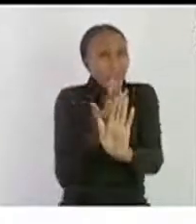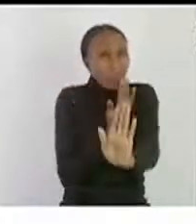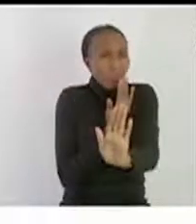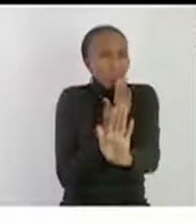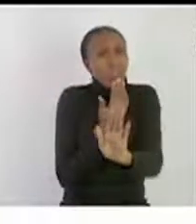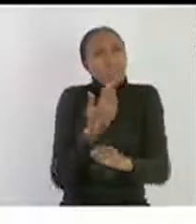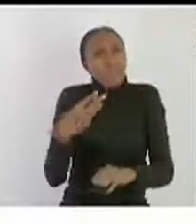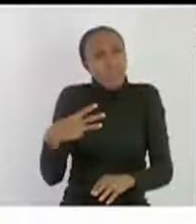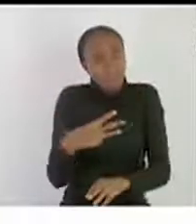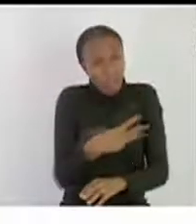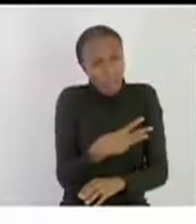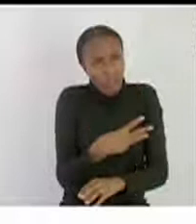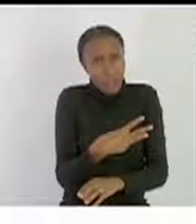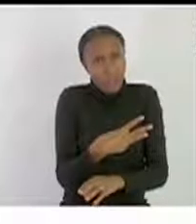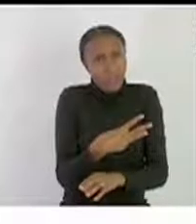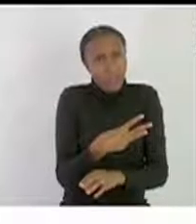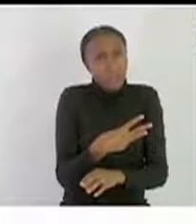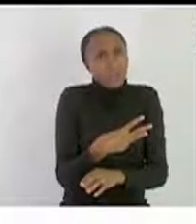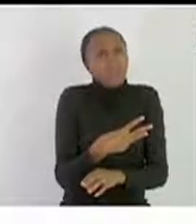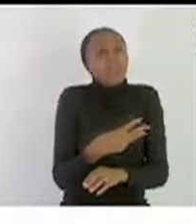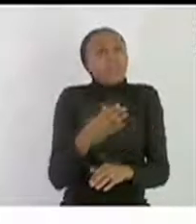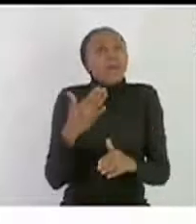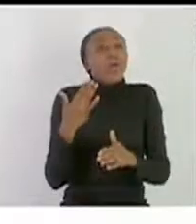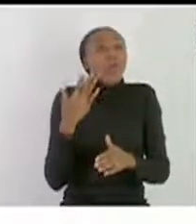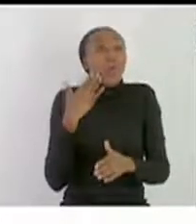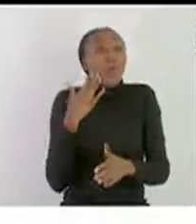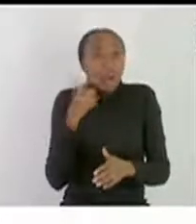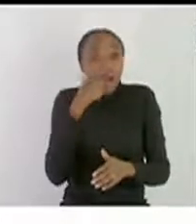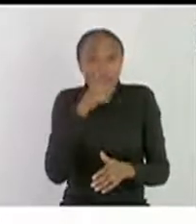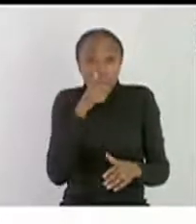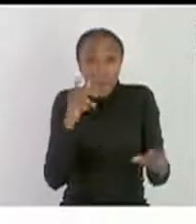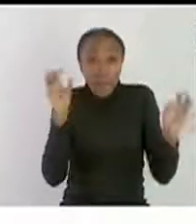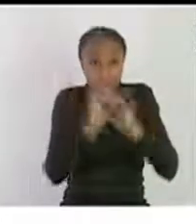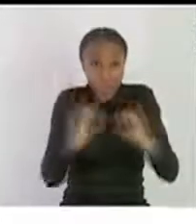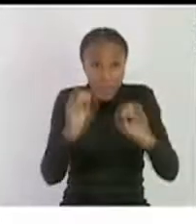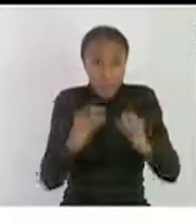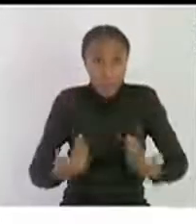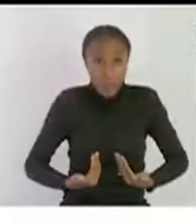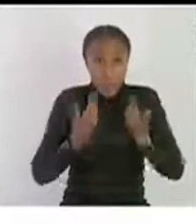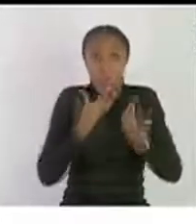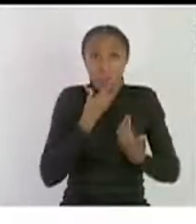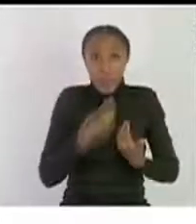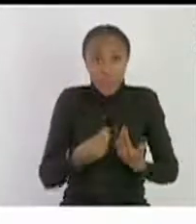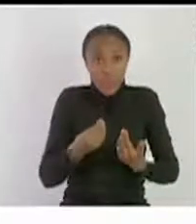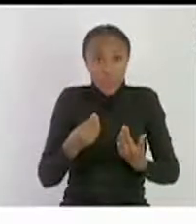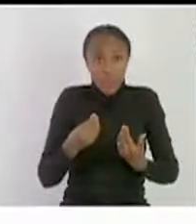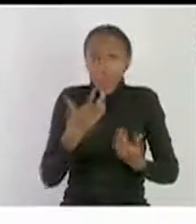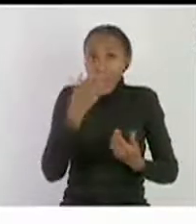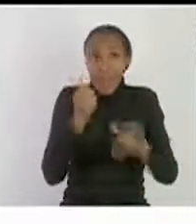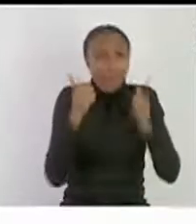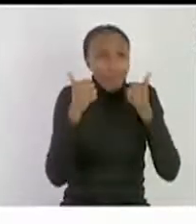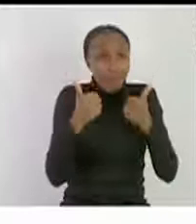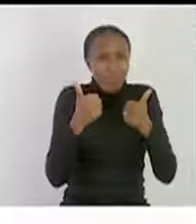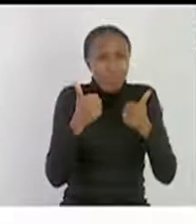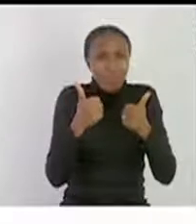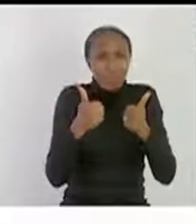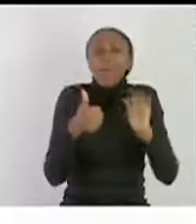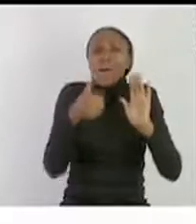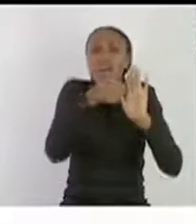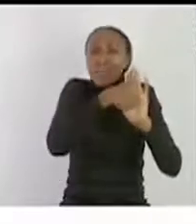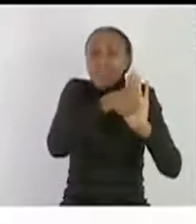Abstinence offers adolescents in particular a number of advantages. When you